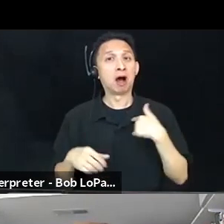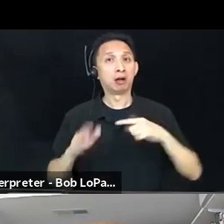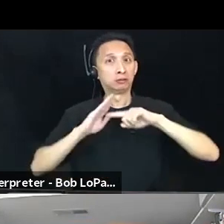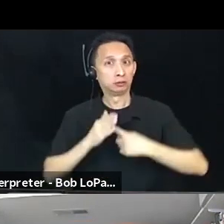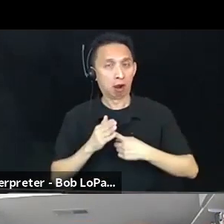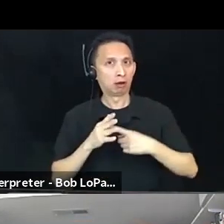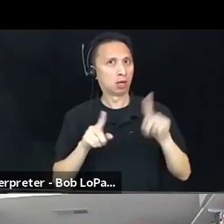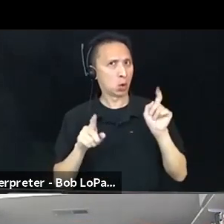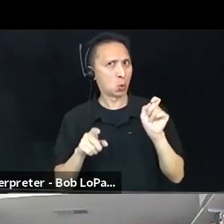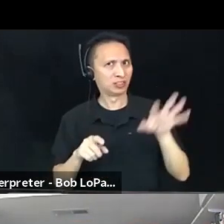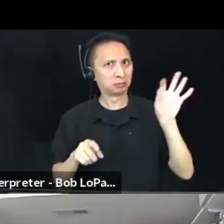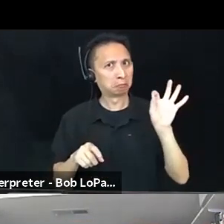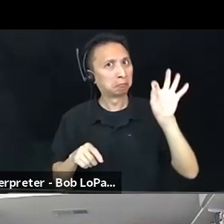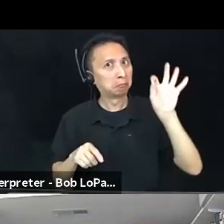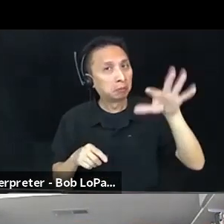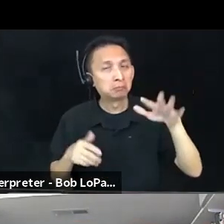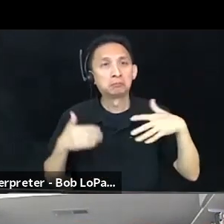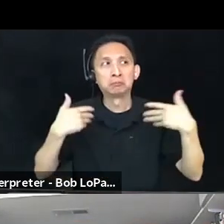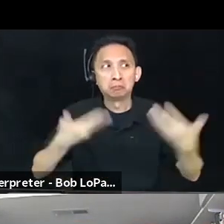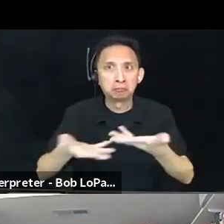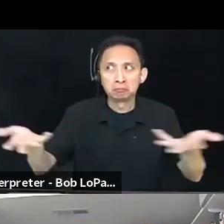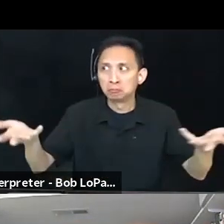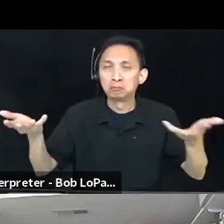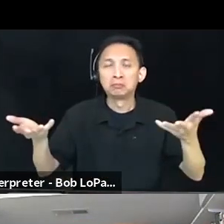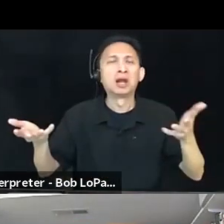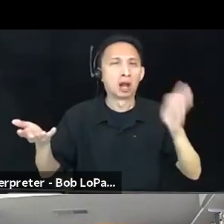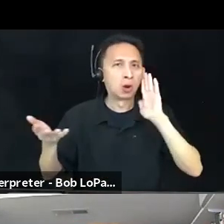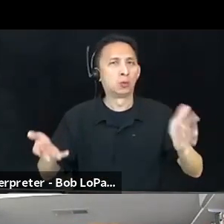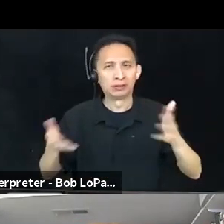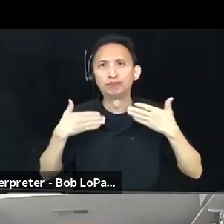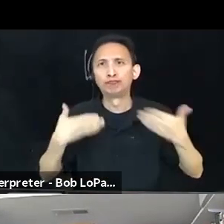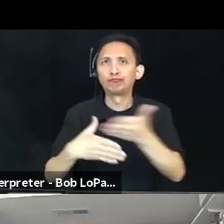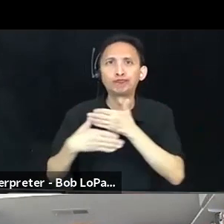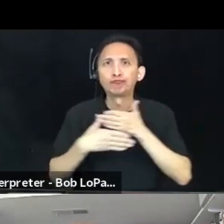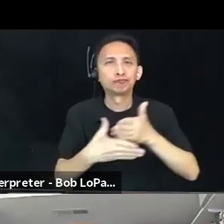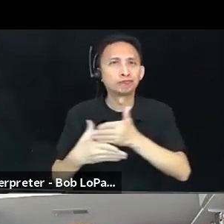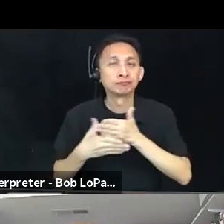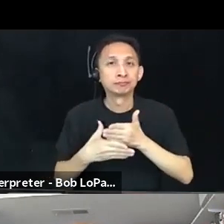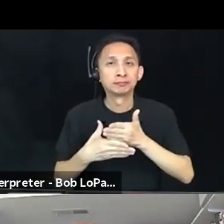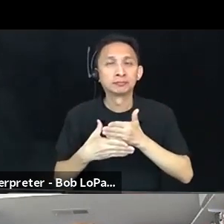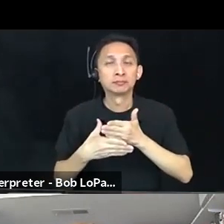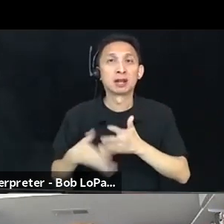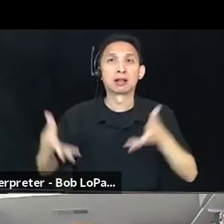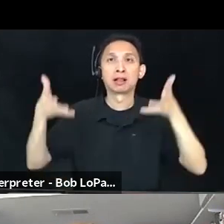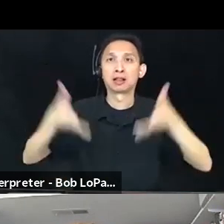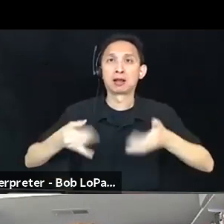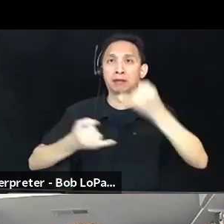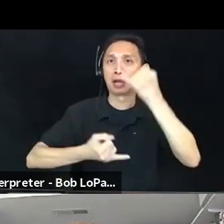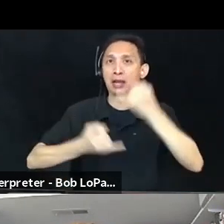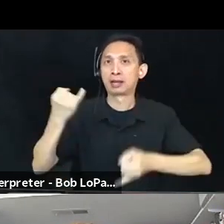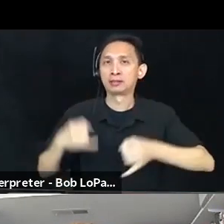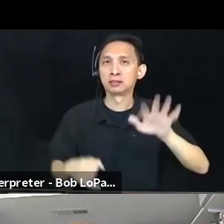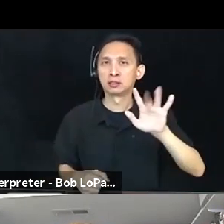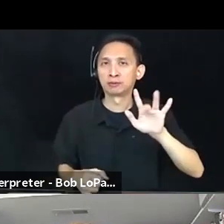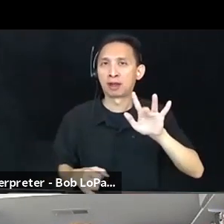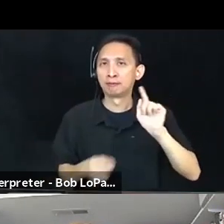discussants exercised, and we will shape a discussion in real time. About 25 minutes or so will be left for the audience to